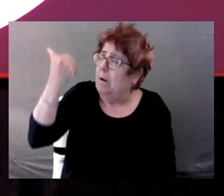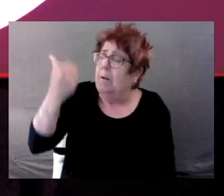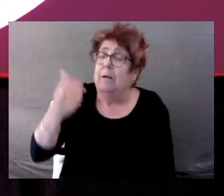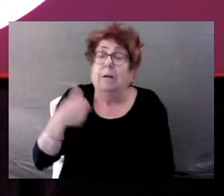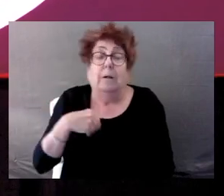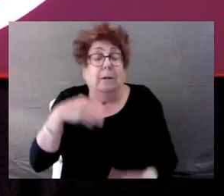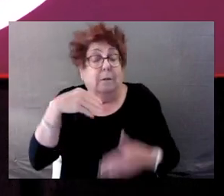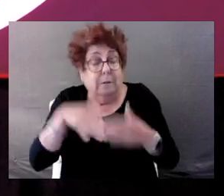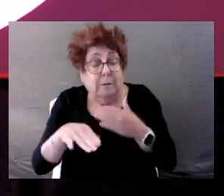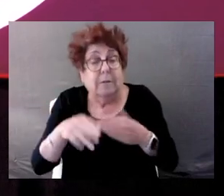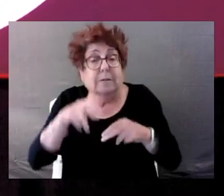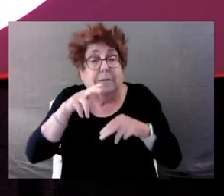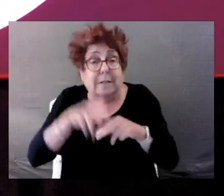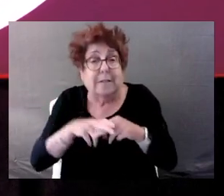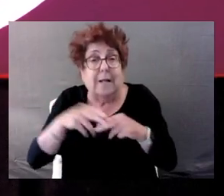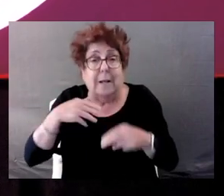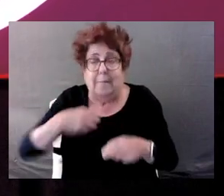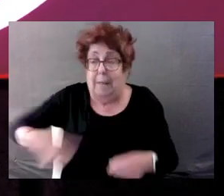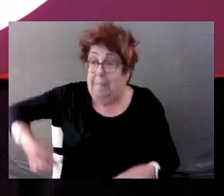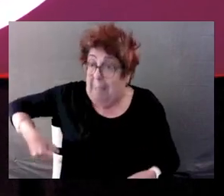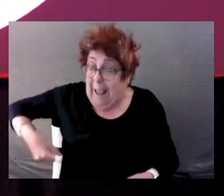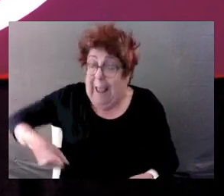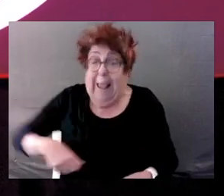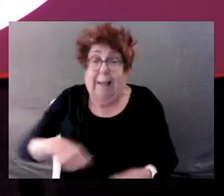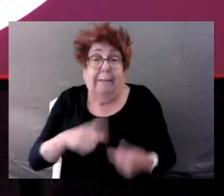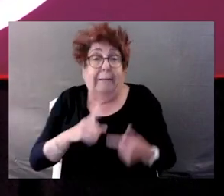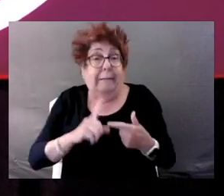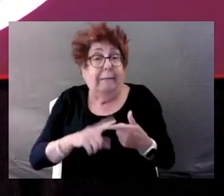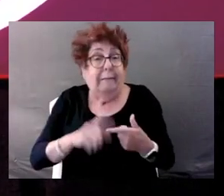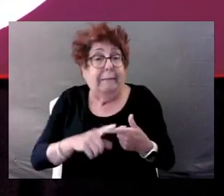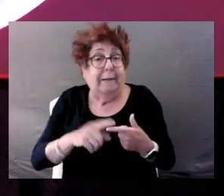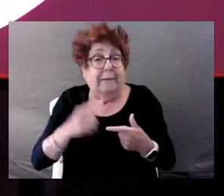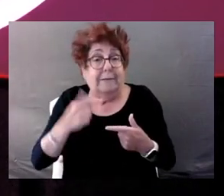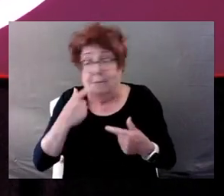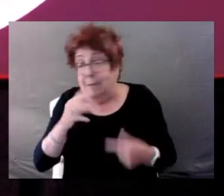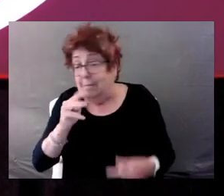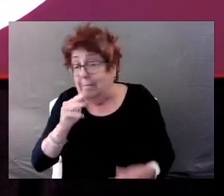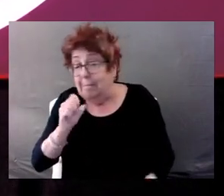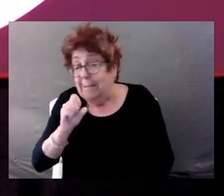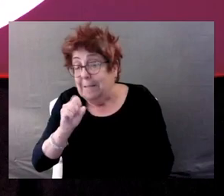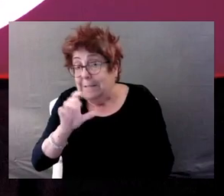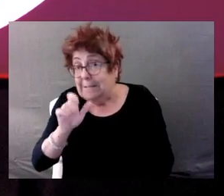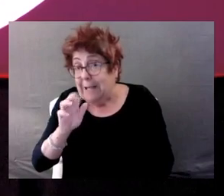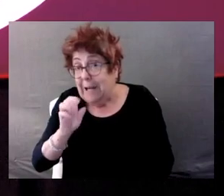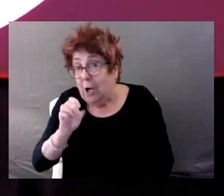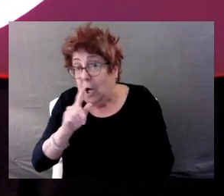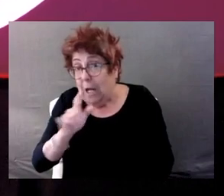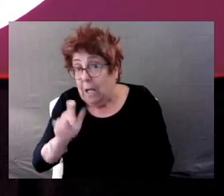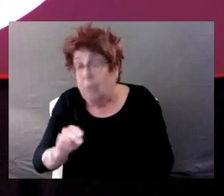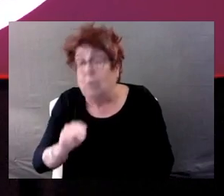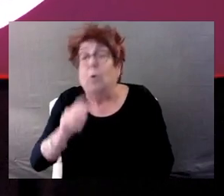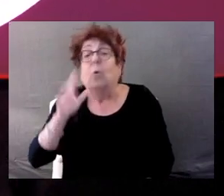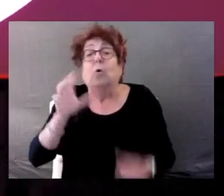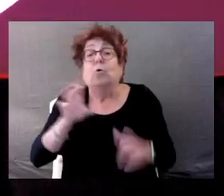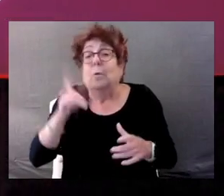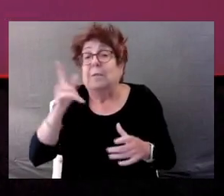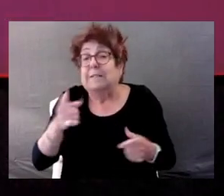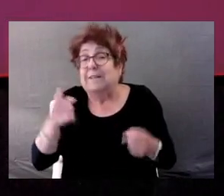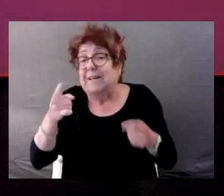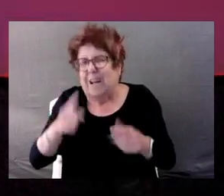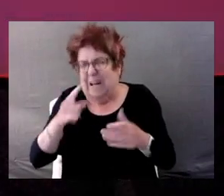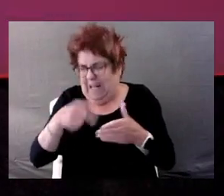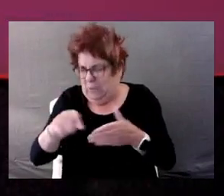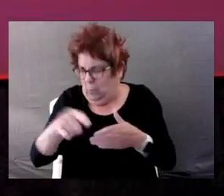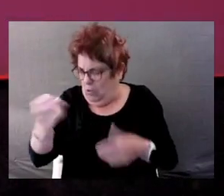I had all my stuff in my book bag. And I said, Miss Carolyn, I came by because I wanted, you know, we're doing this event on next Thursday or whatever the date